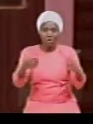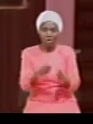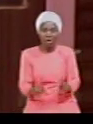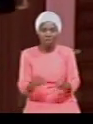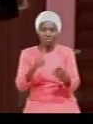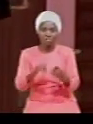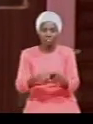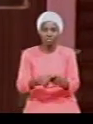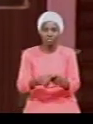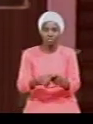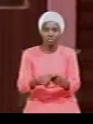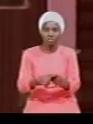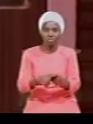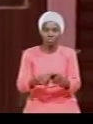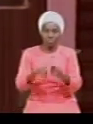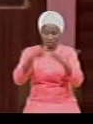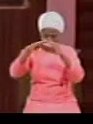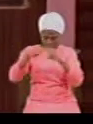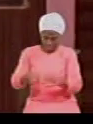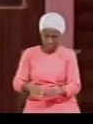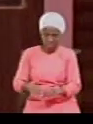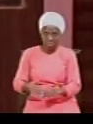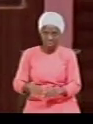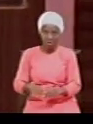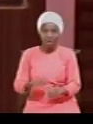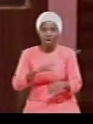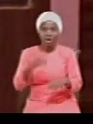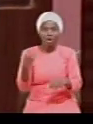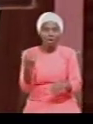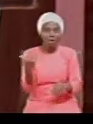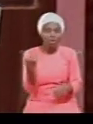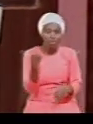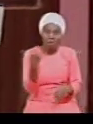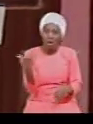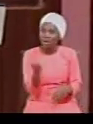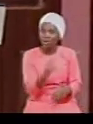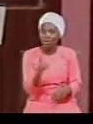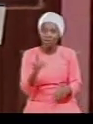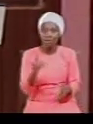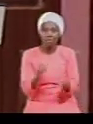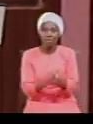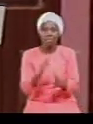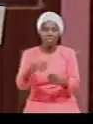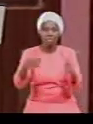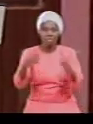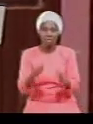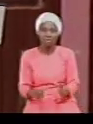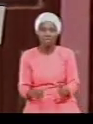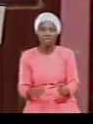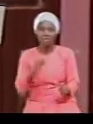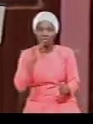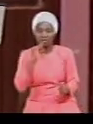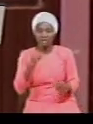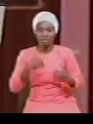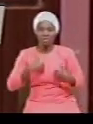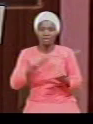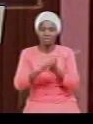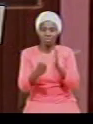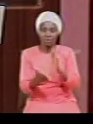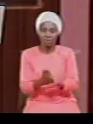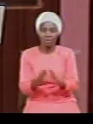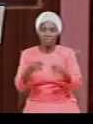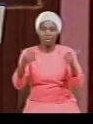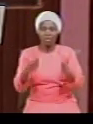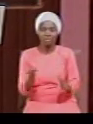enemy because you belong to Christ has become the enemy of Christ, and all those enemies will be